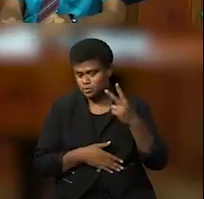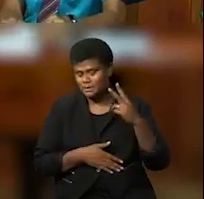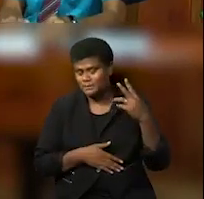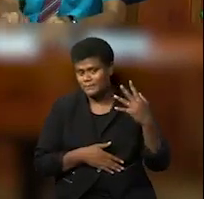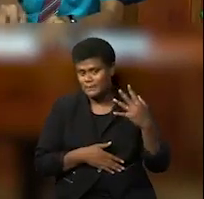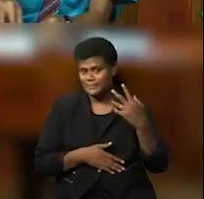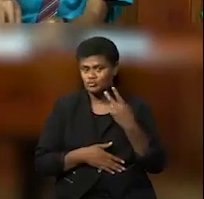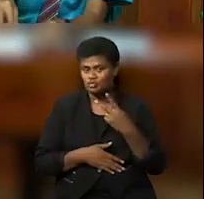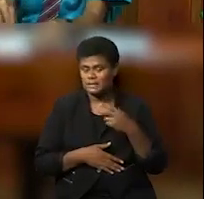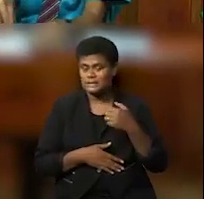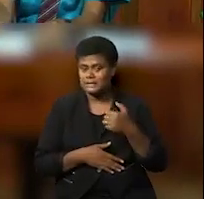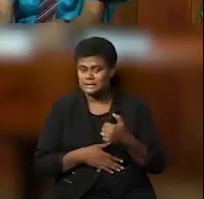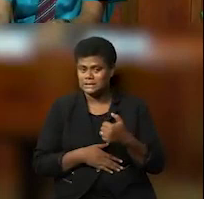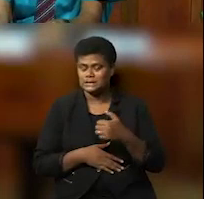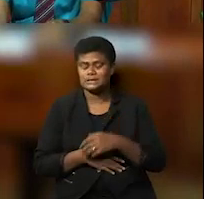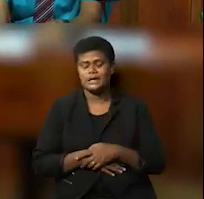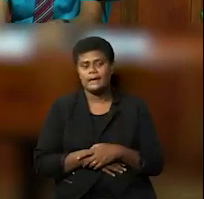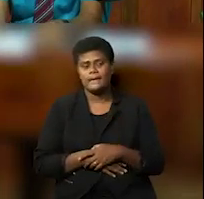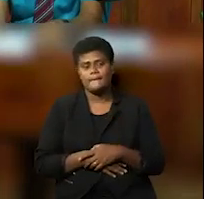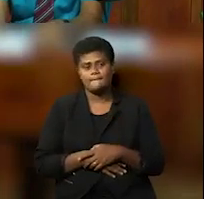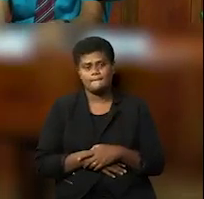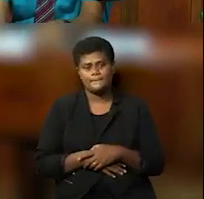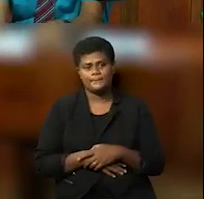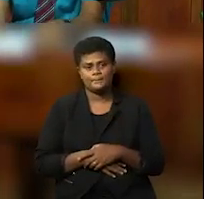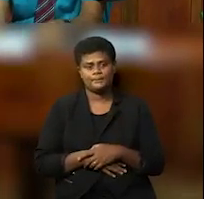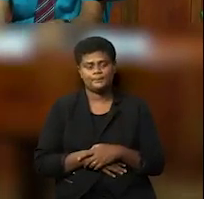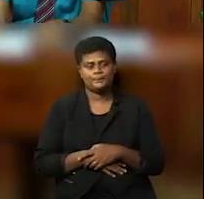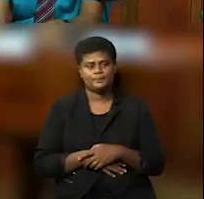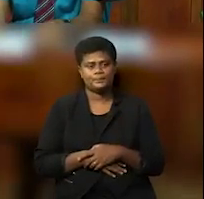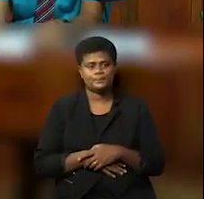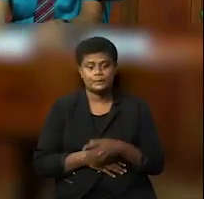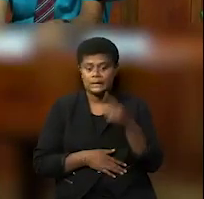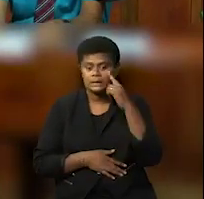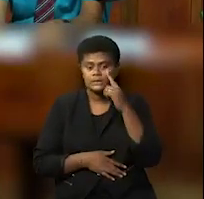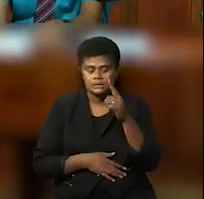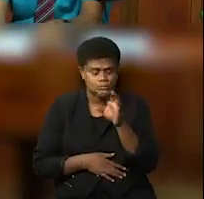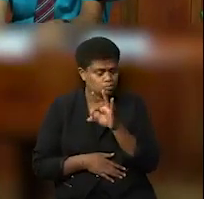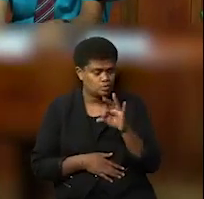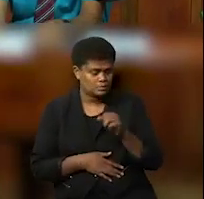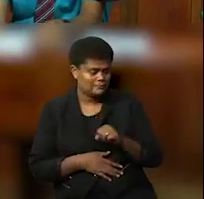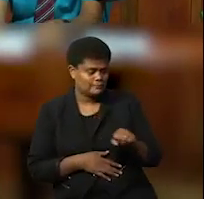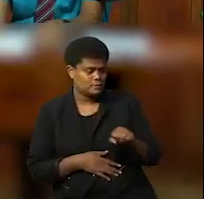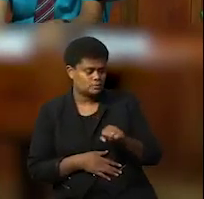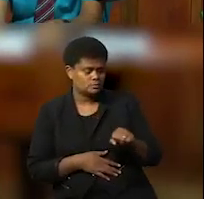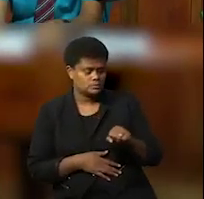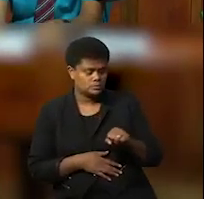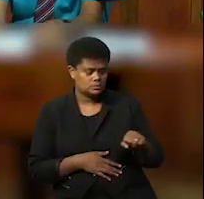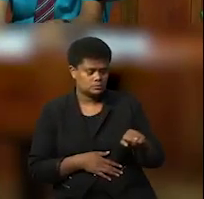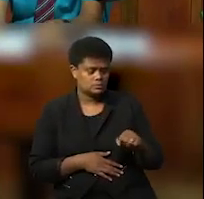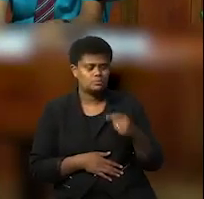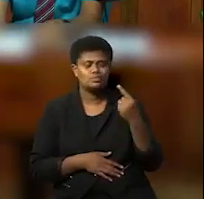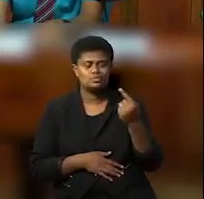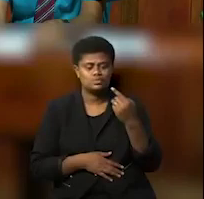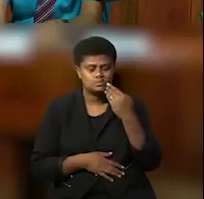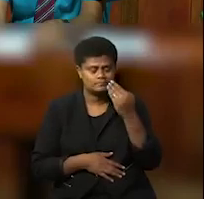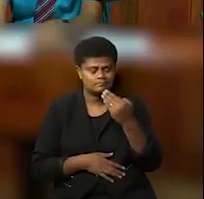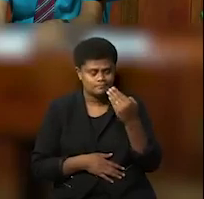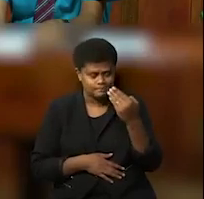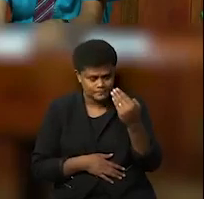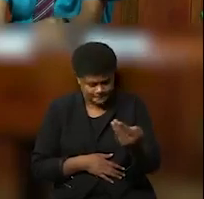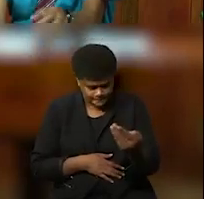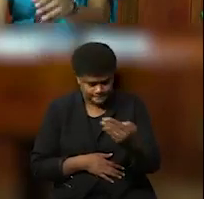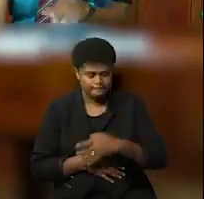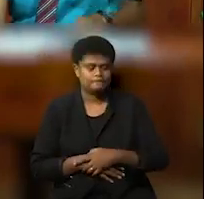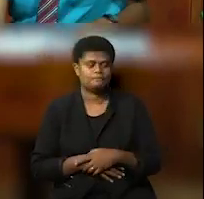to 26. And the word of God says, "See that ye refuse not him that speaketh, for if they escape